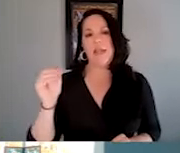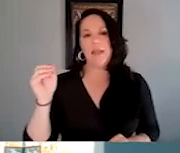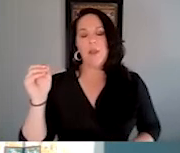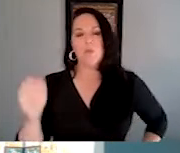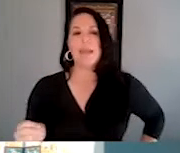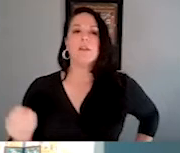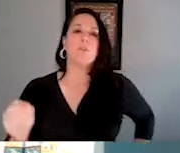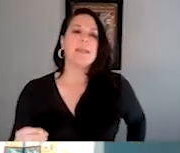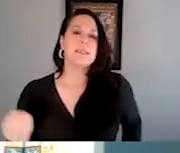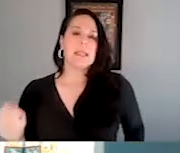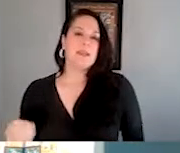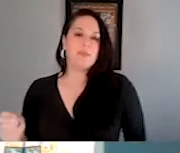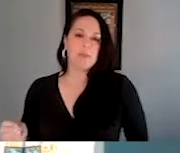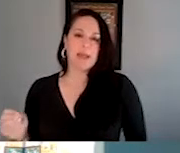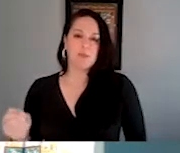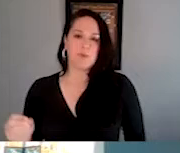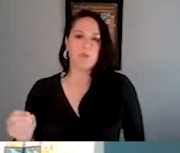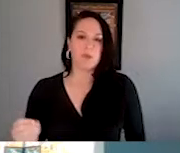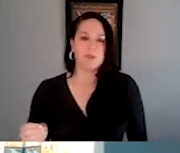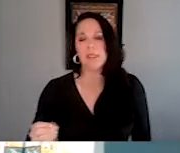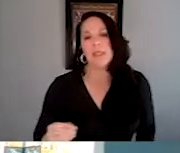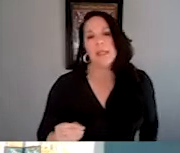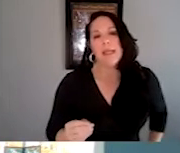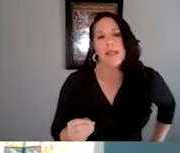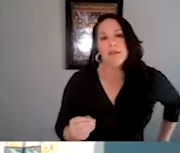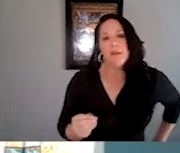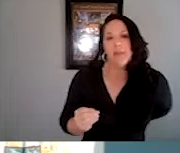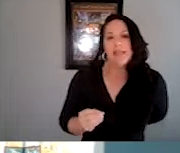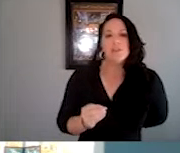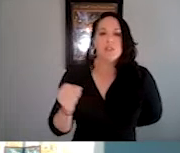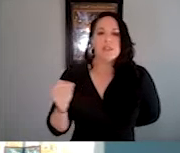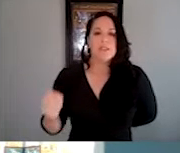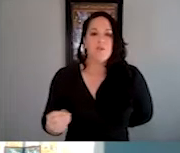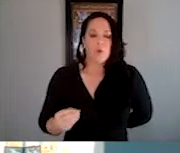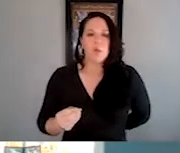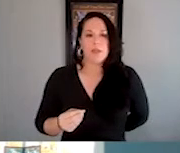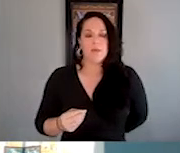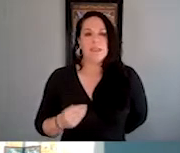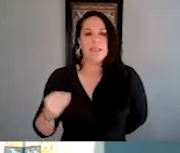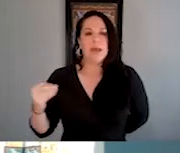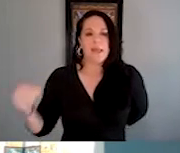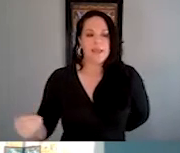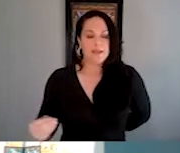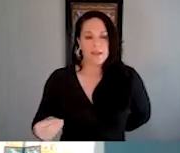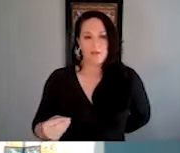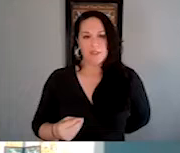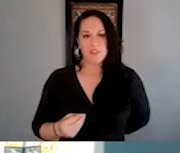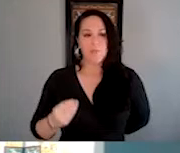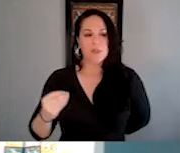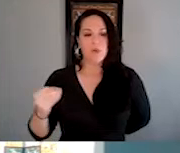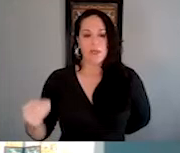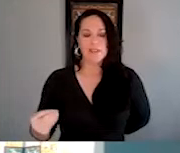integrate on a regular basis, getting feedback is really important. And making sure this is informal, that we're thinking about like